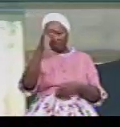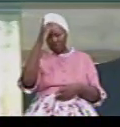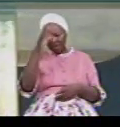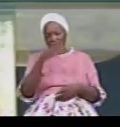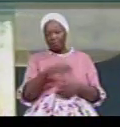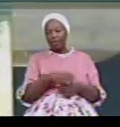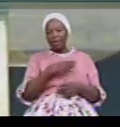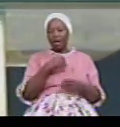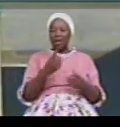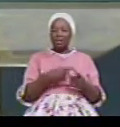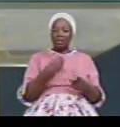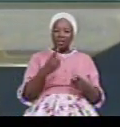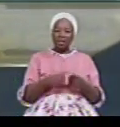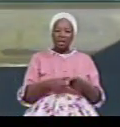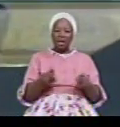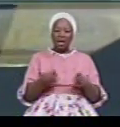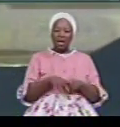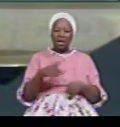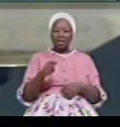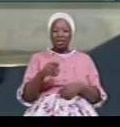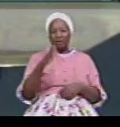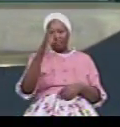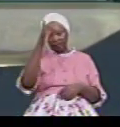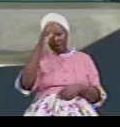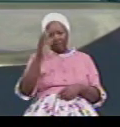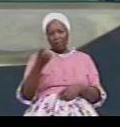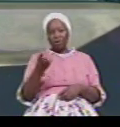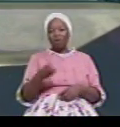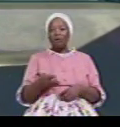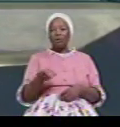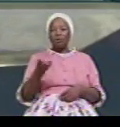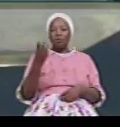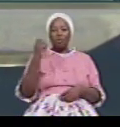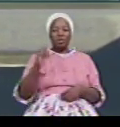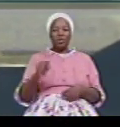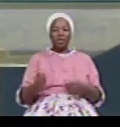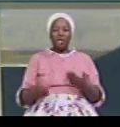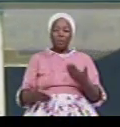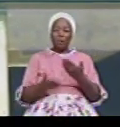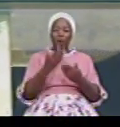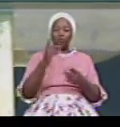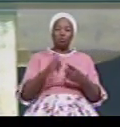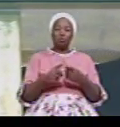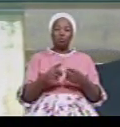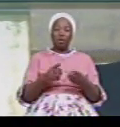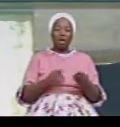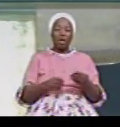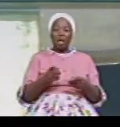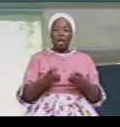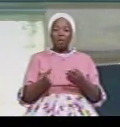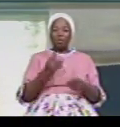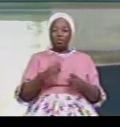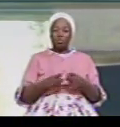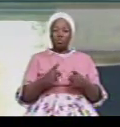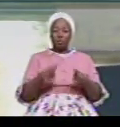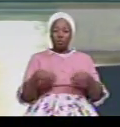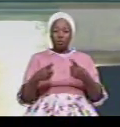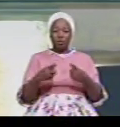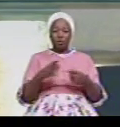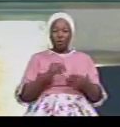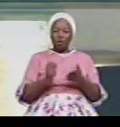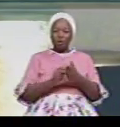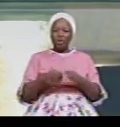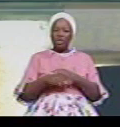then, as the father was about to go, he wrote in his will the name of